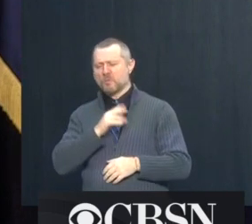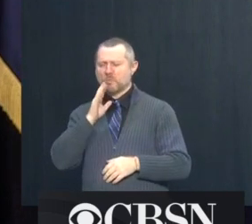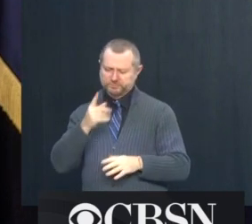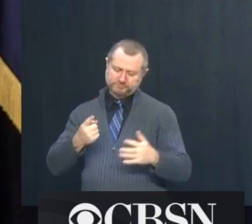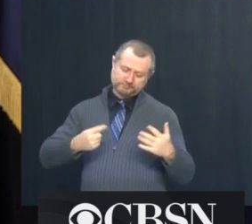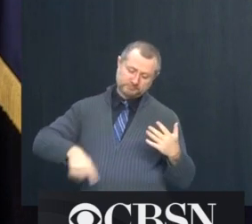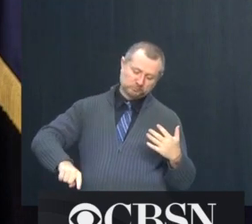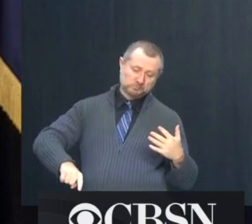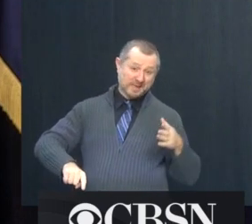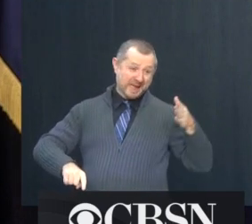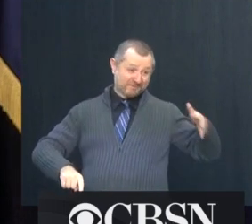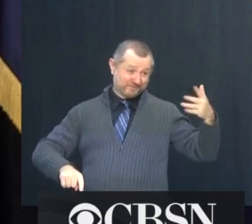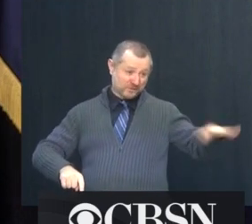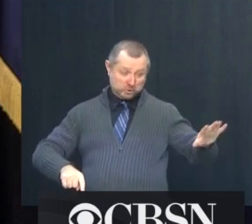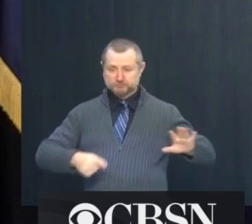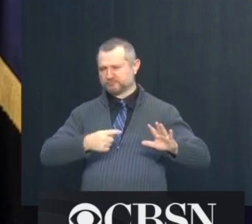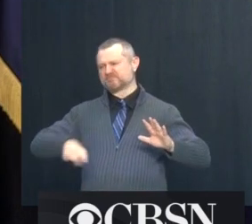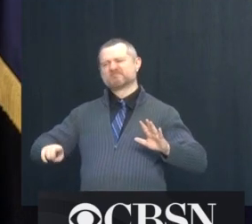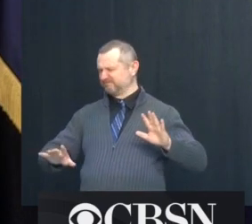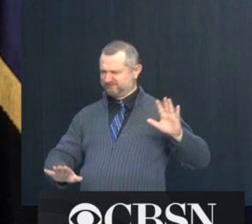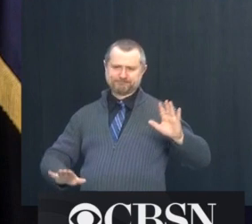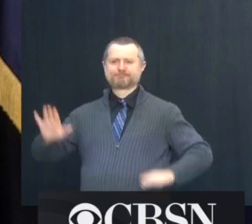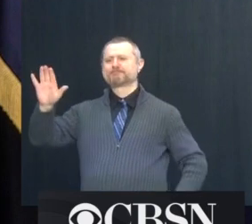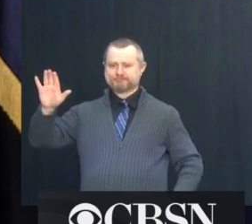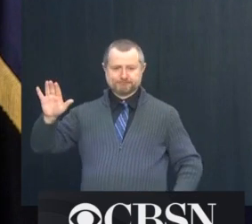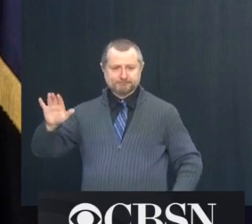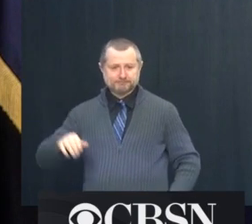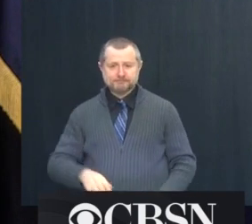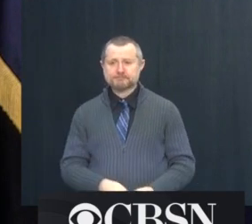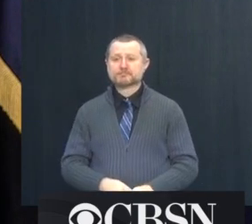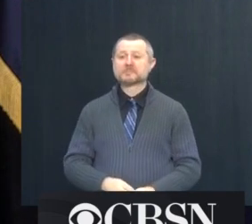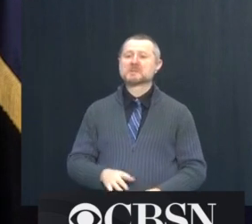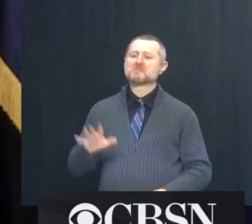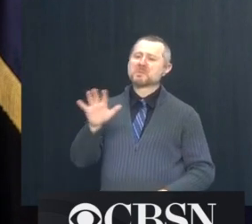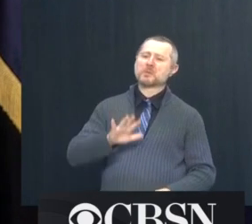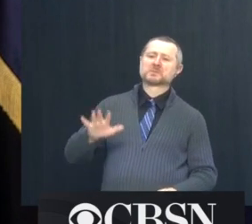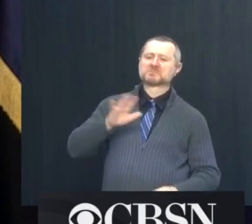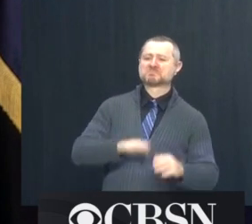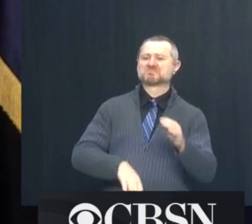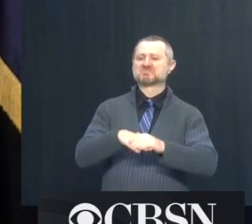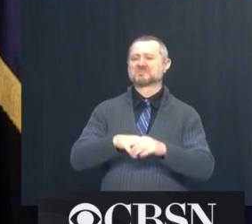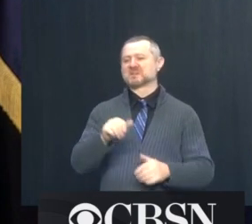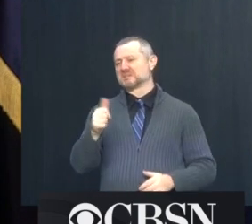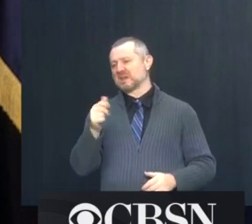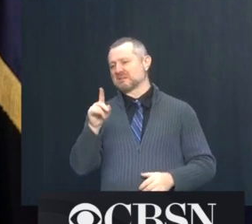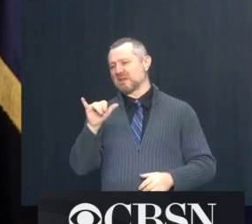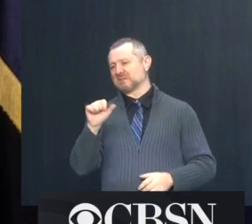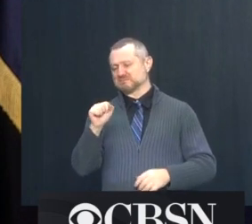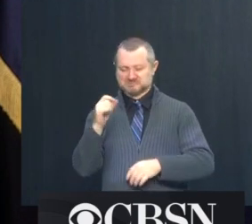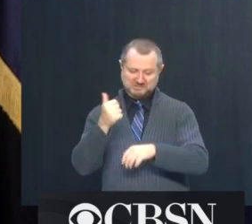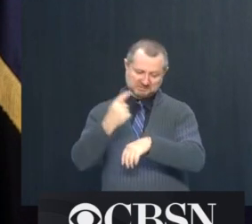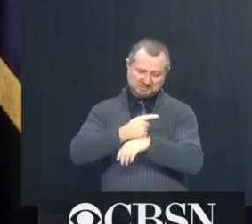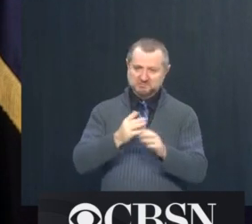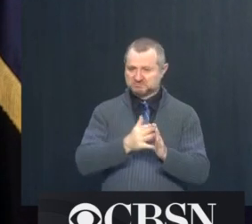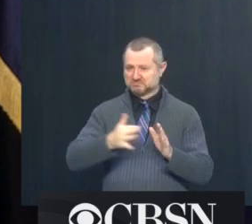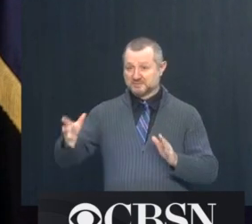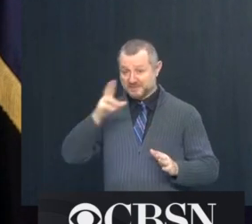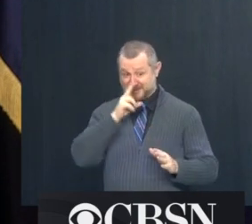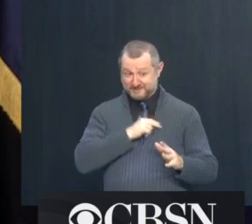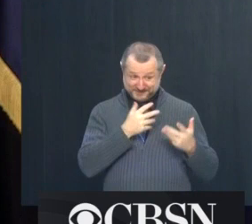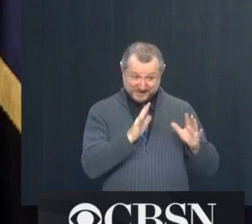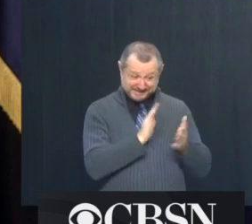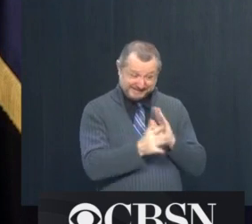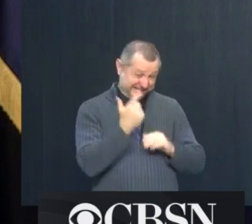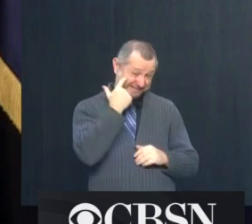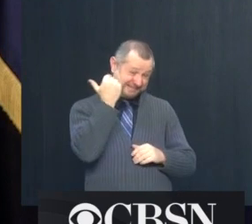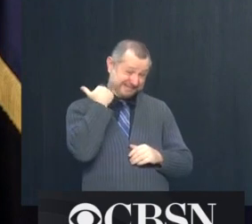You need 7 to 10 days. So I don't believe we've seen the hit from Thanksgiving. Now, is that going to